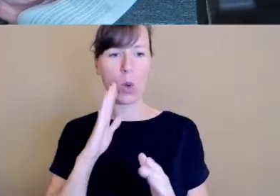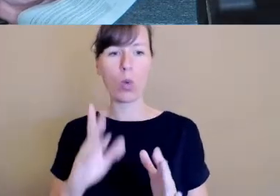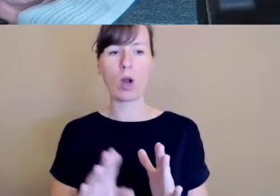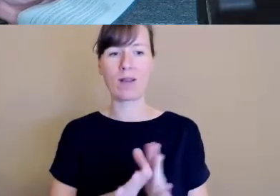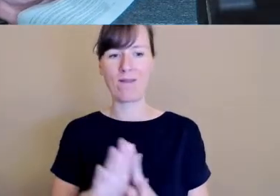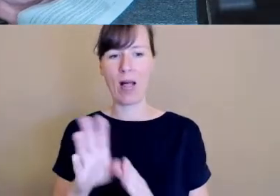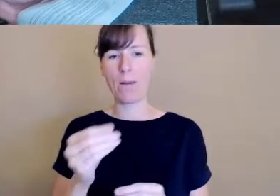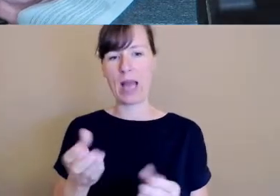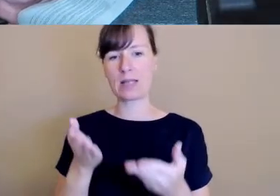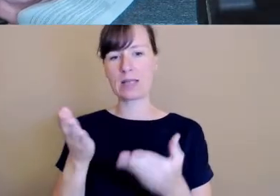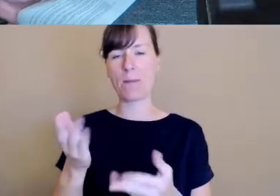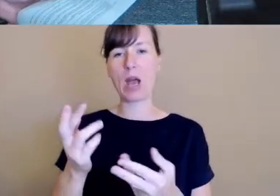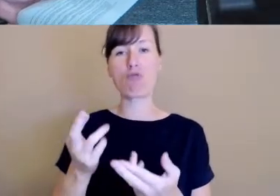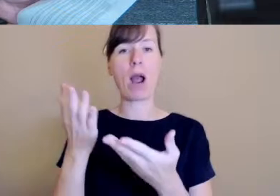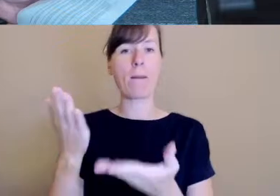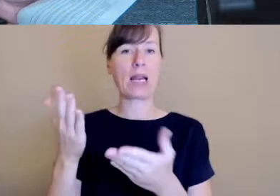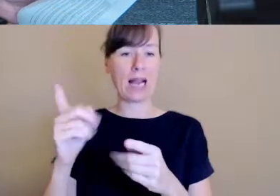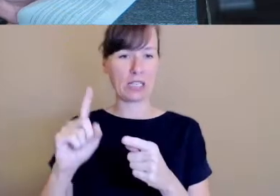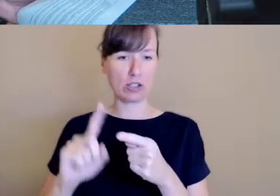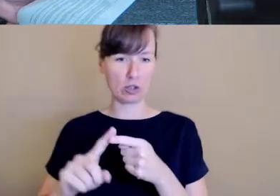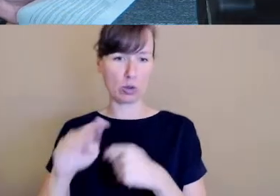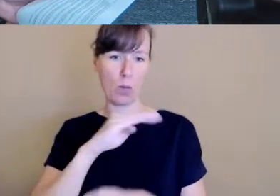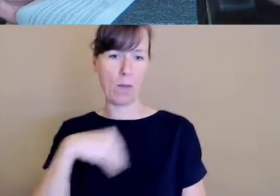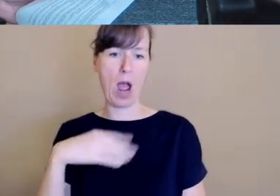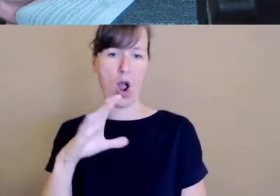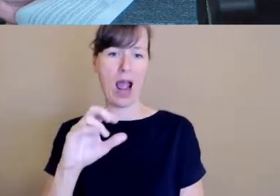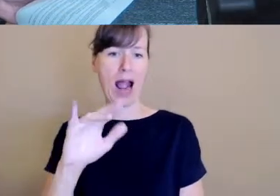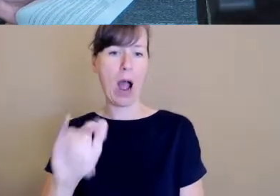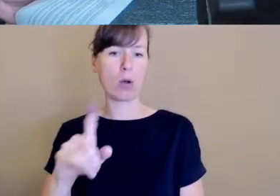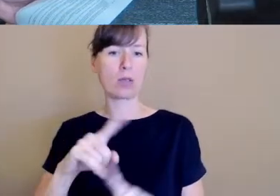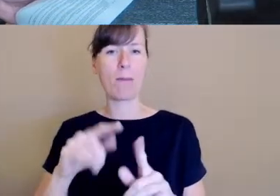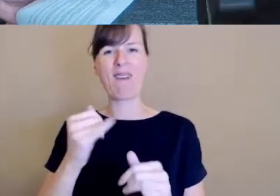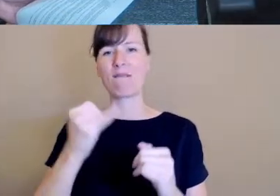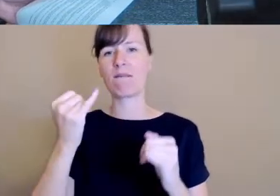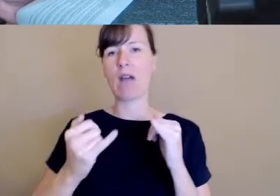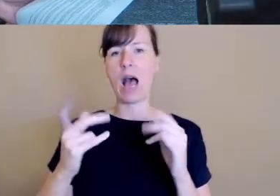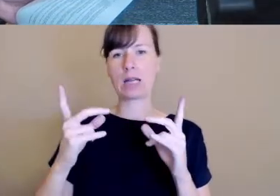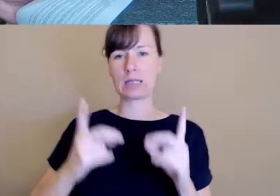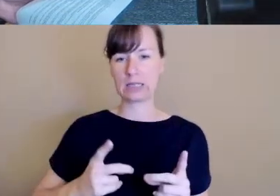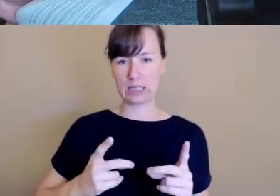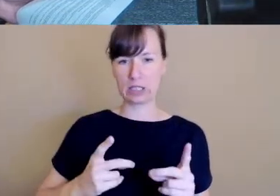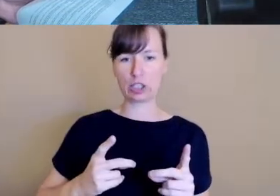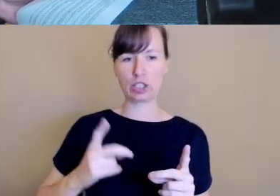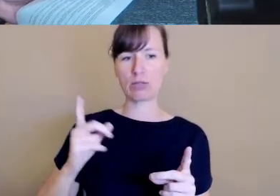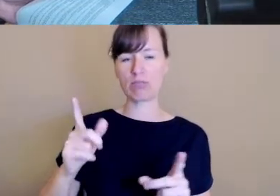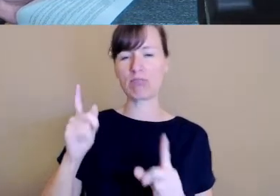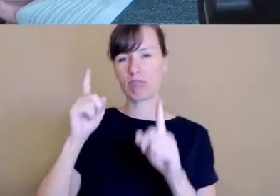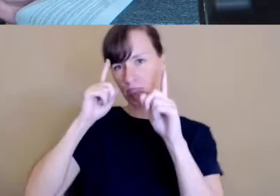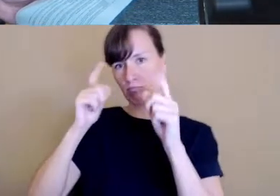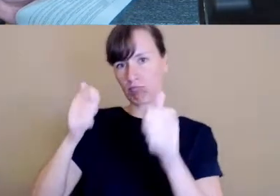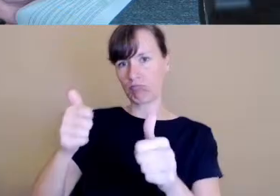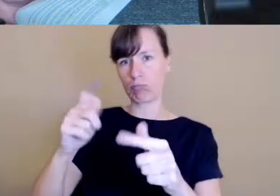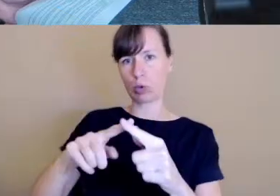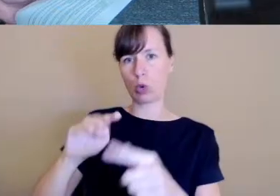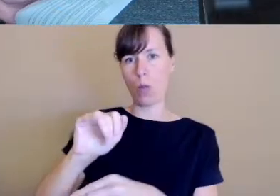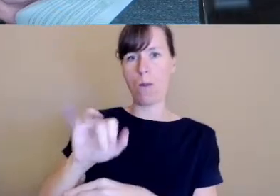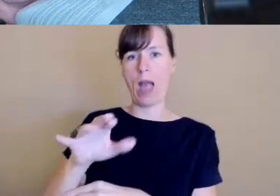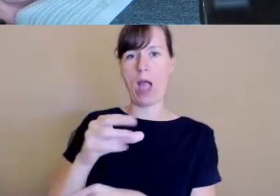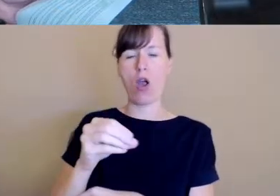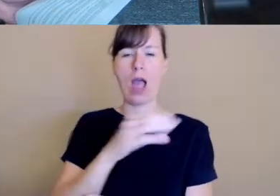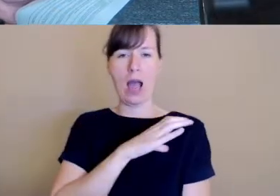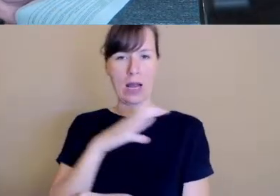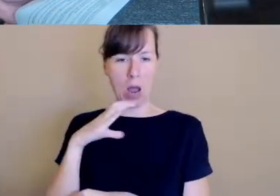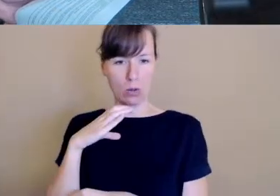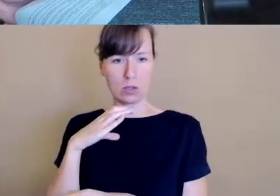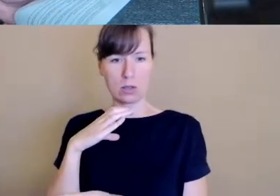with the mayor and council, that they would be treated like an advisory group, meaning